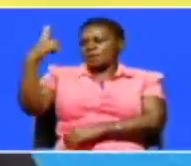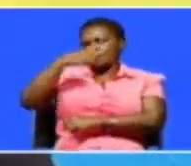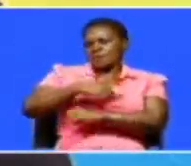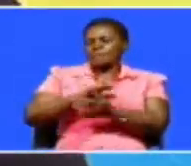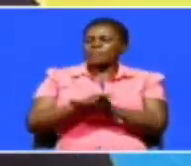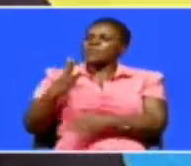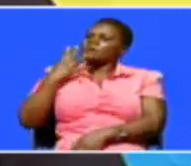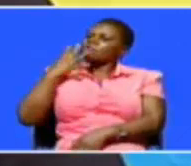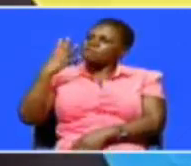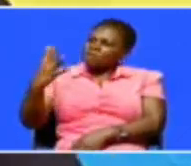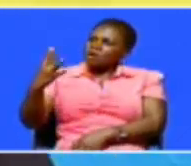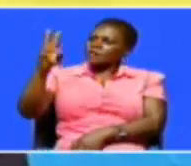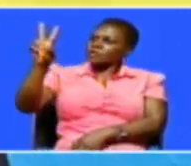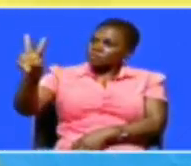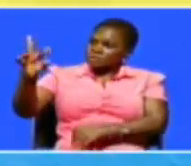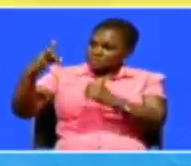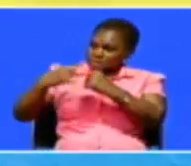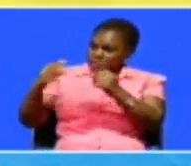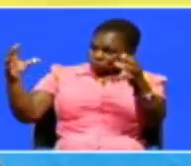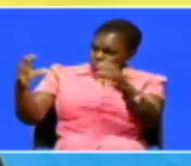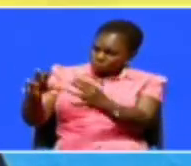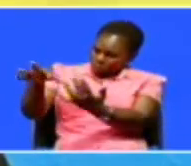the 428 samples tested,